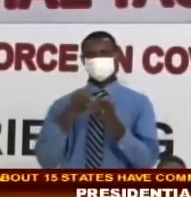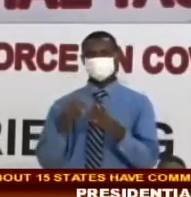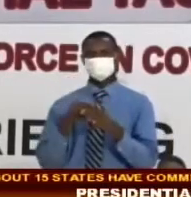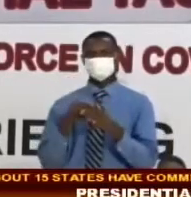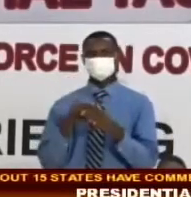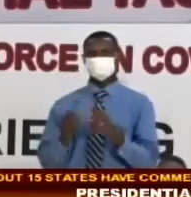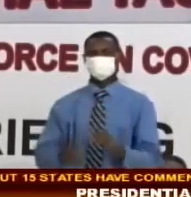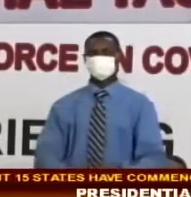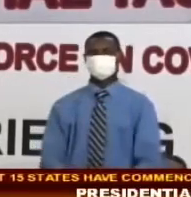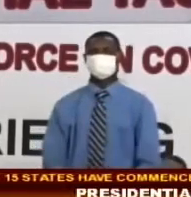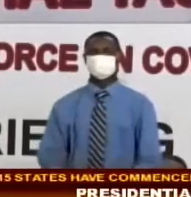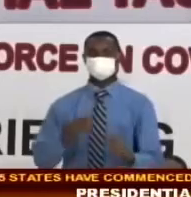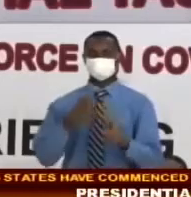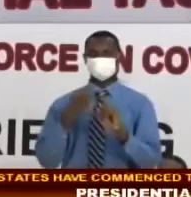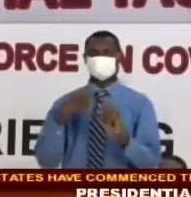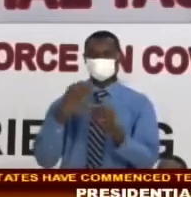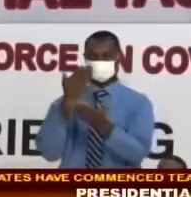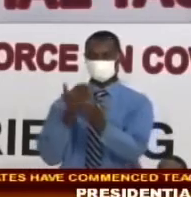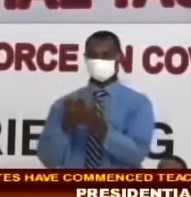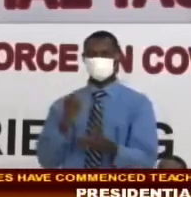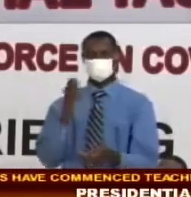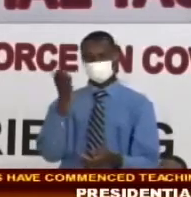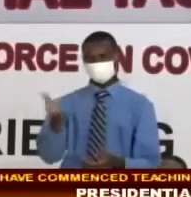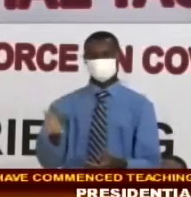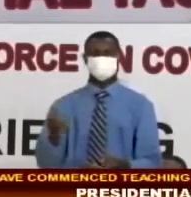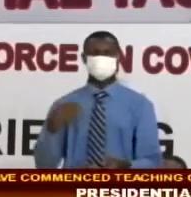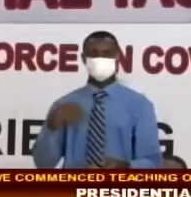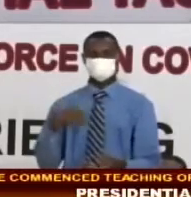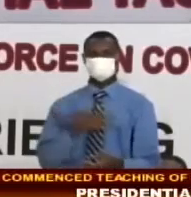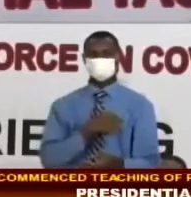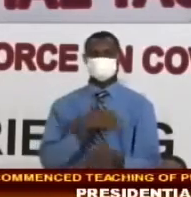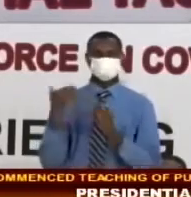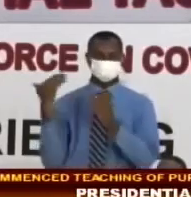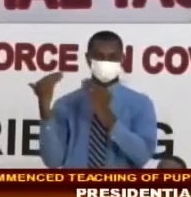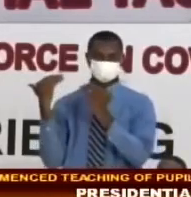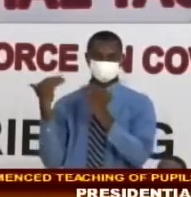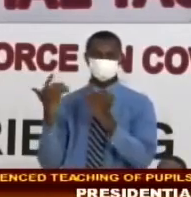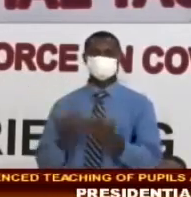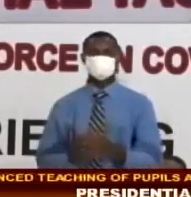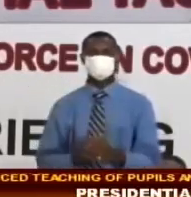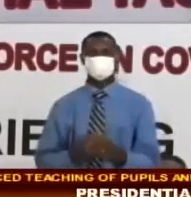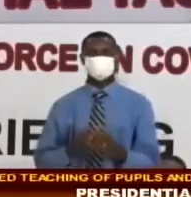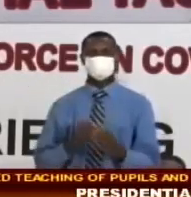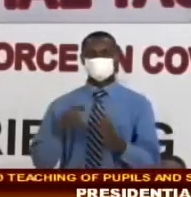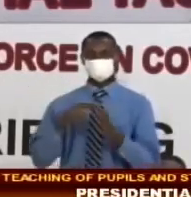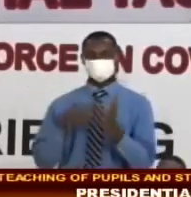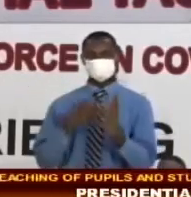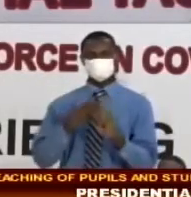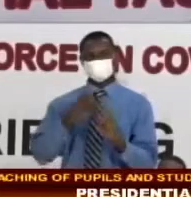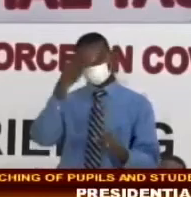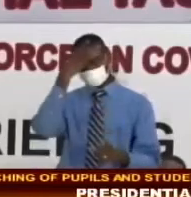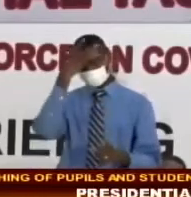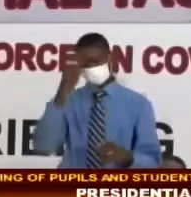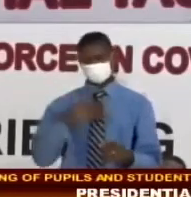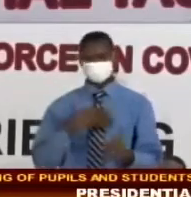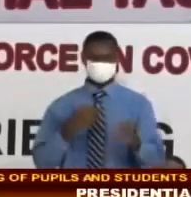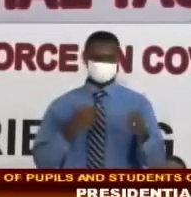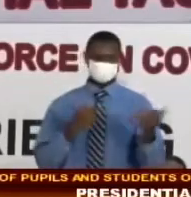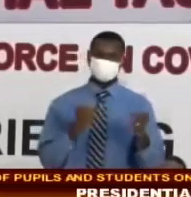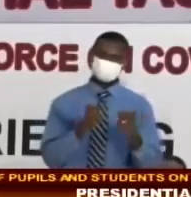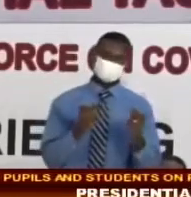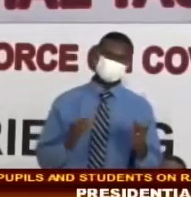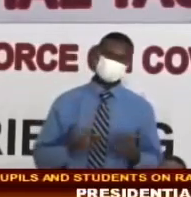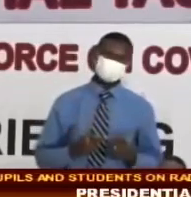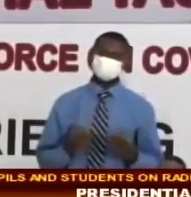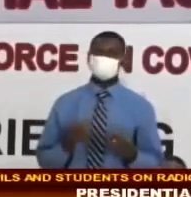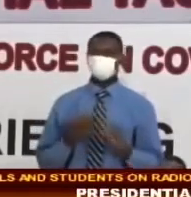Okay, when we get there, we're still expecting a report from Kano and the other places from the DG and